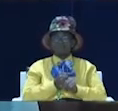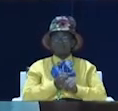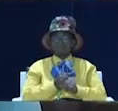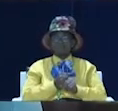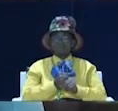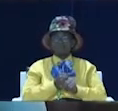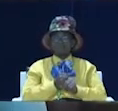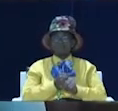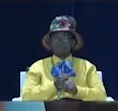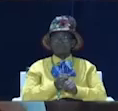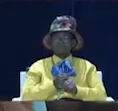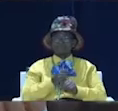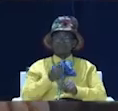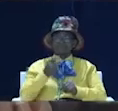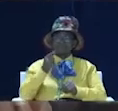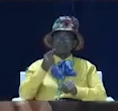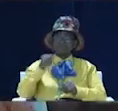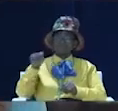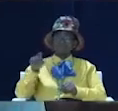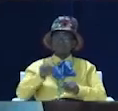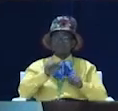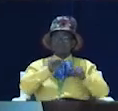The altar is open,